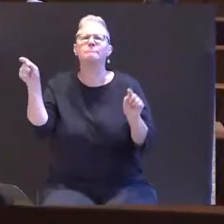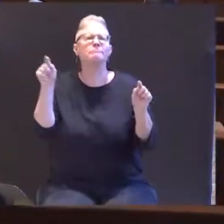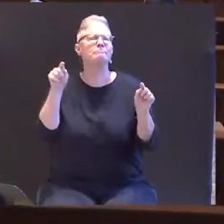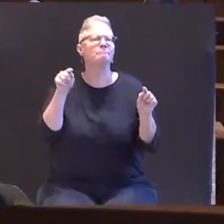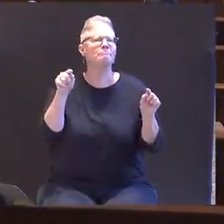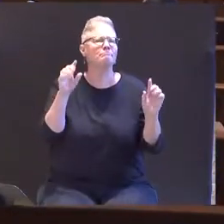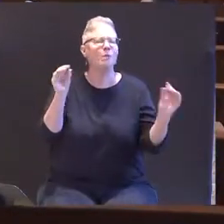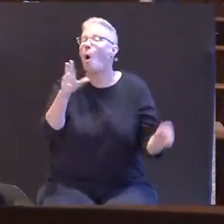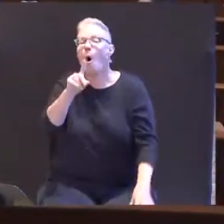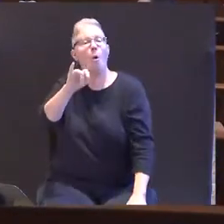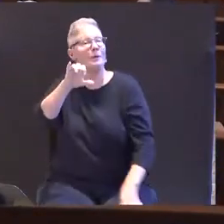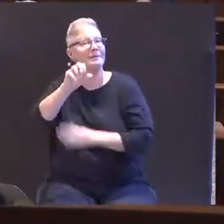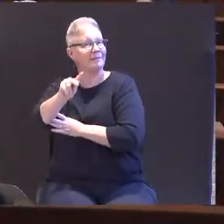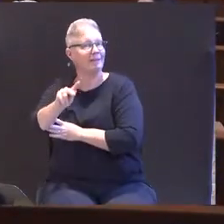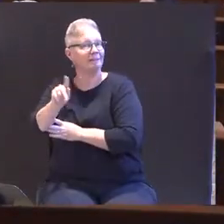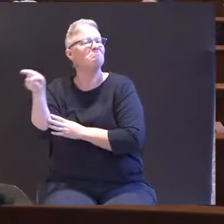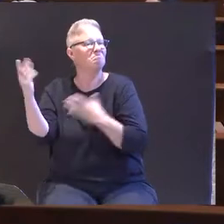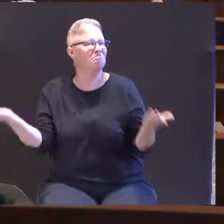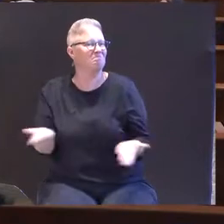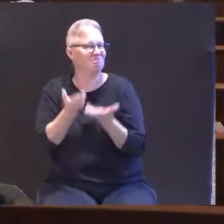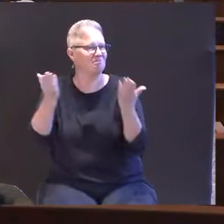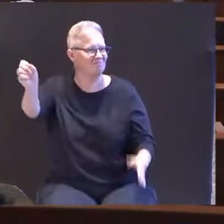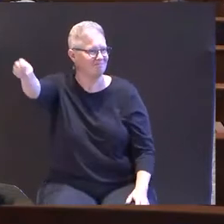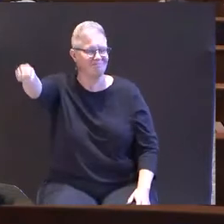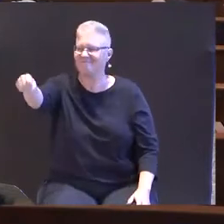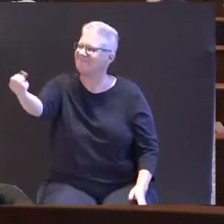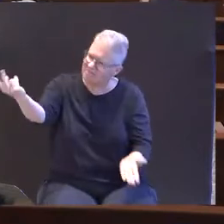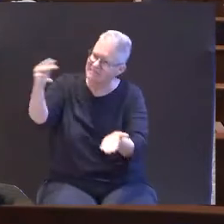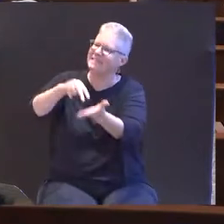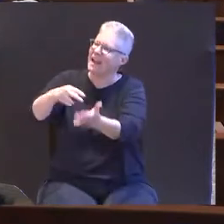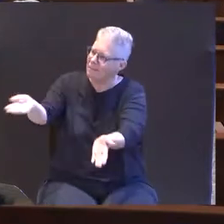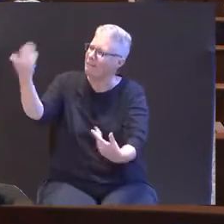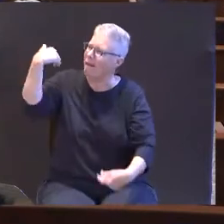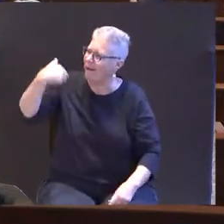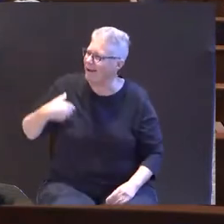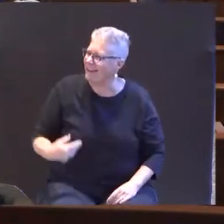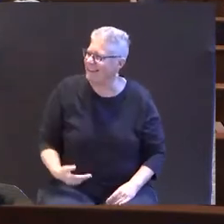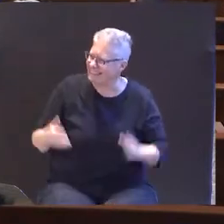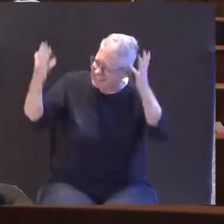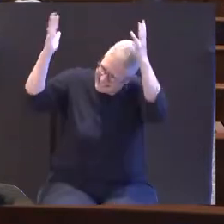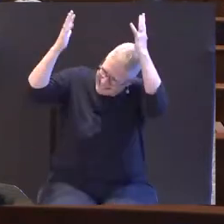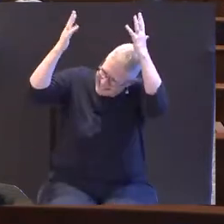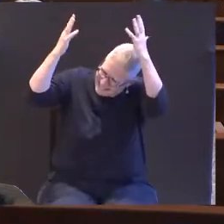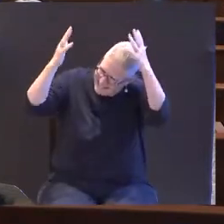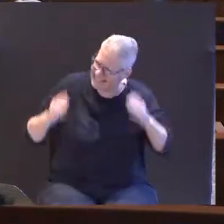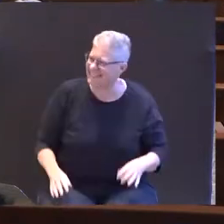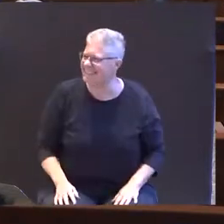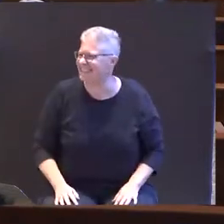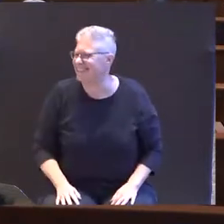No, Dick is here. Thank you, Dick. Come on.